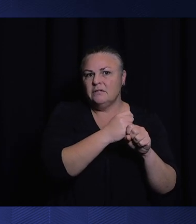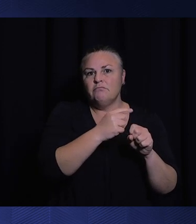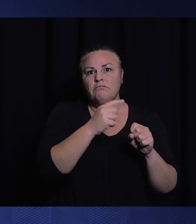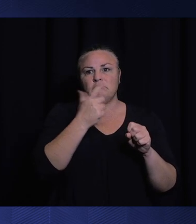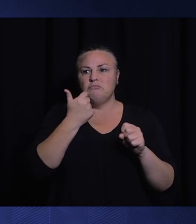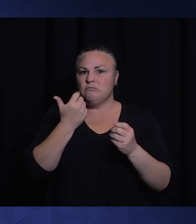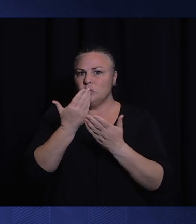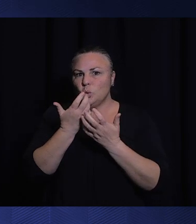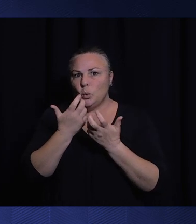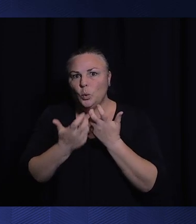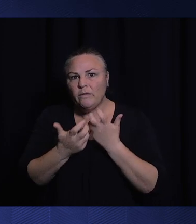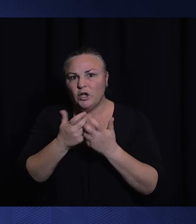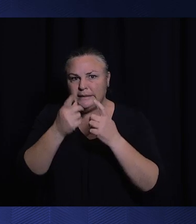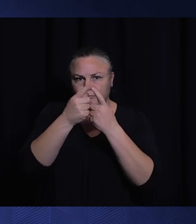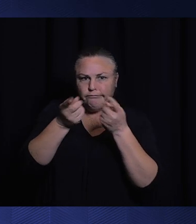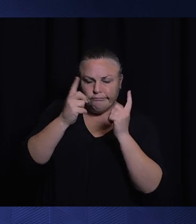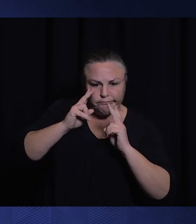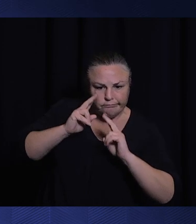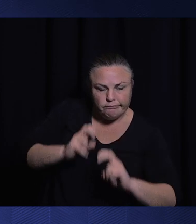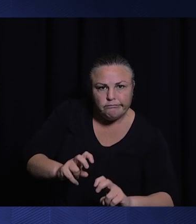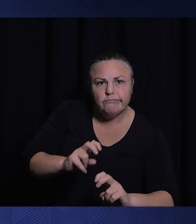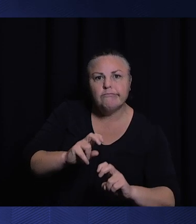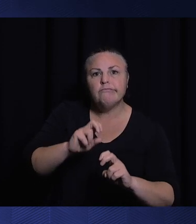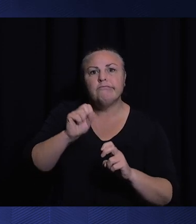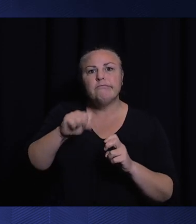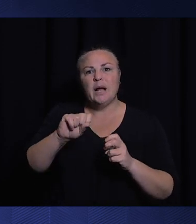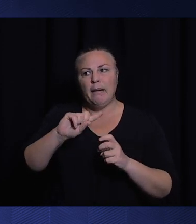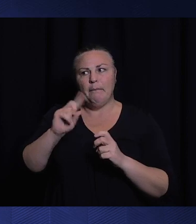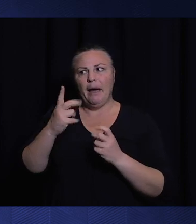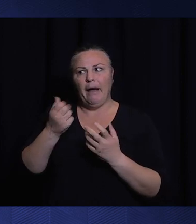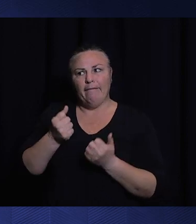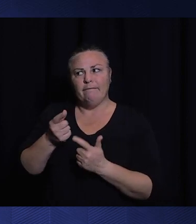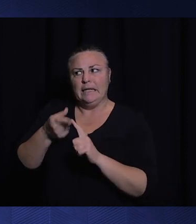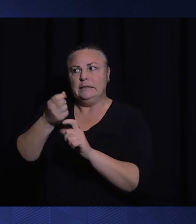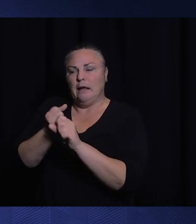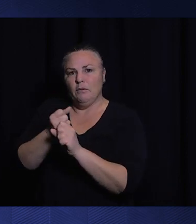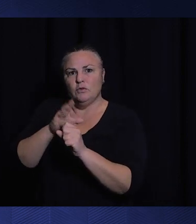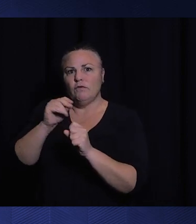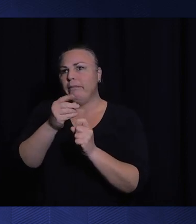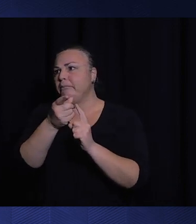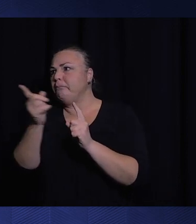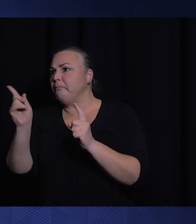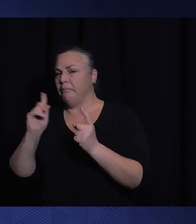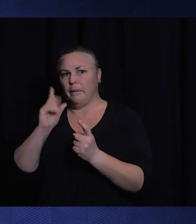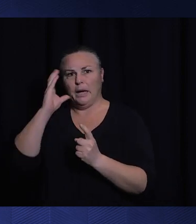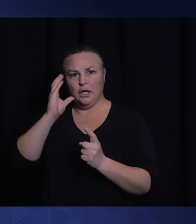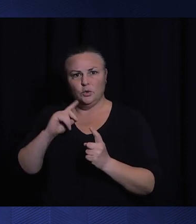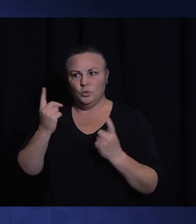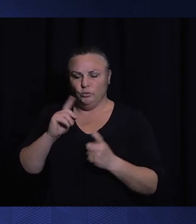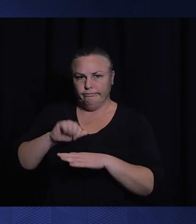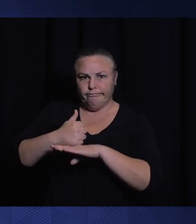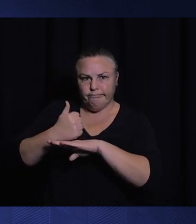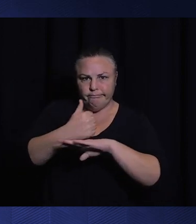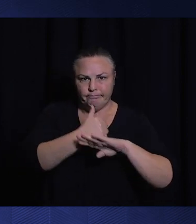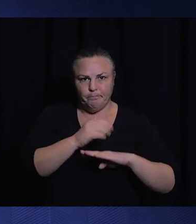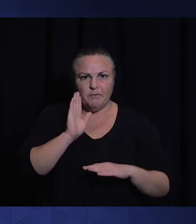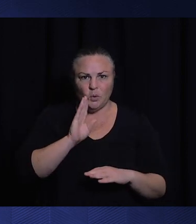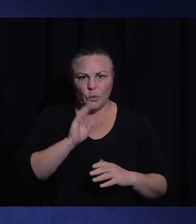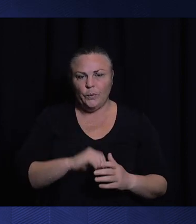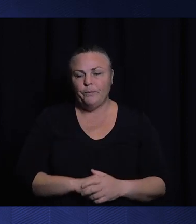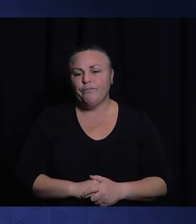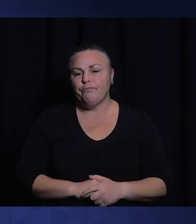learnings that are coming, and experiences and case studies that we've got. Blue carbon, obviously a